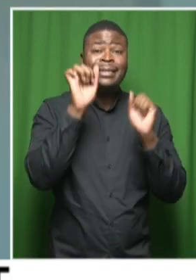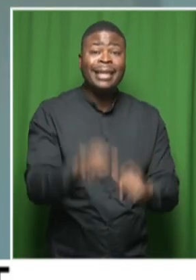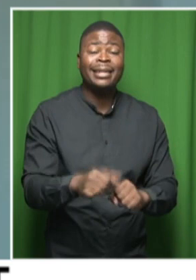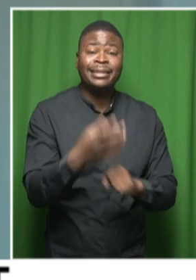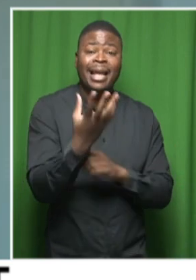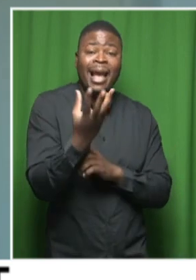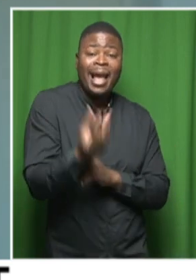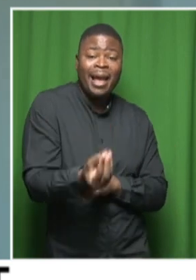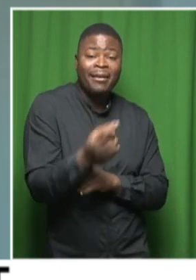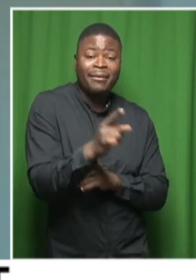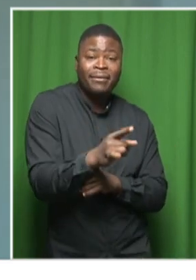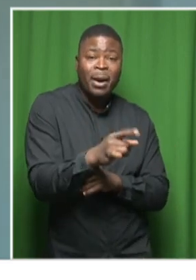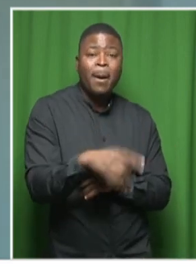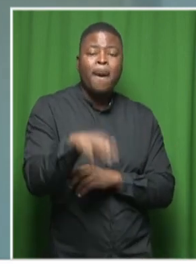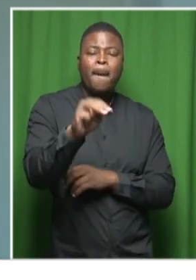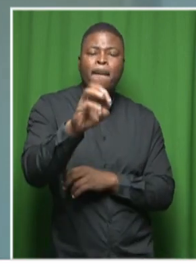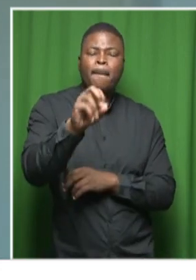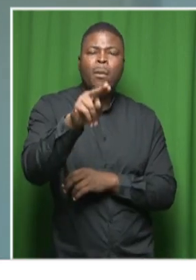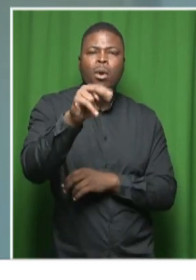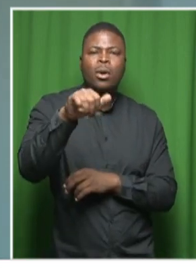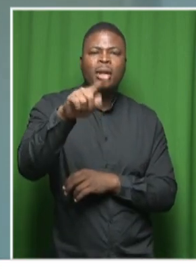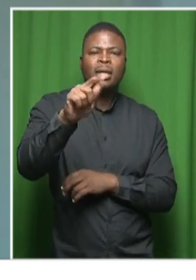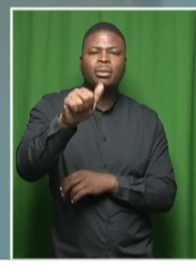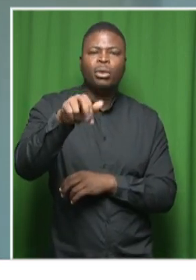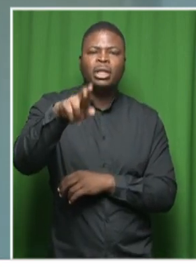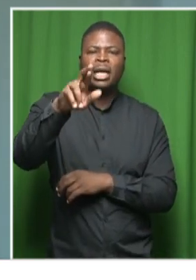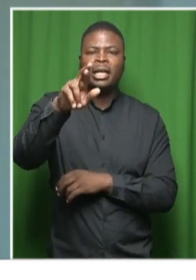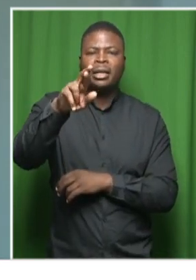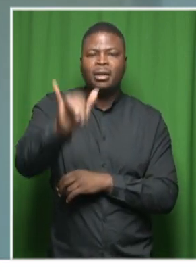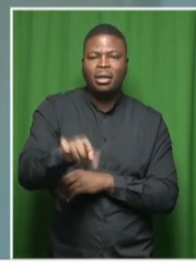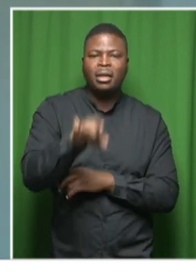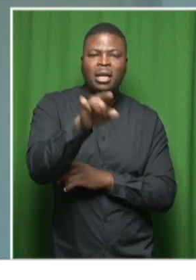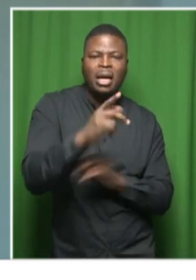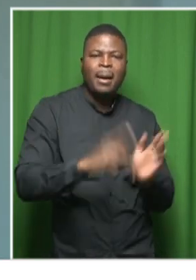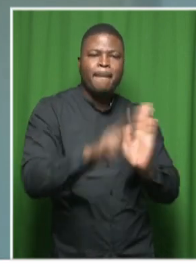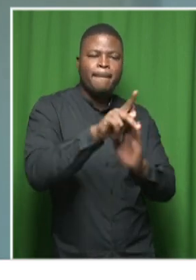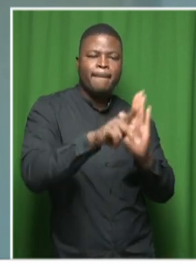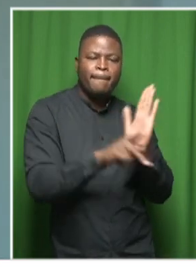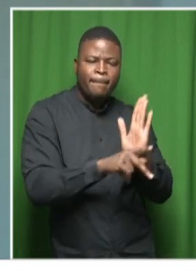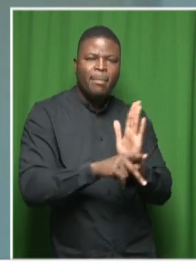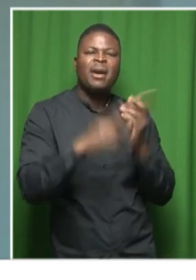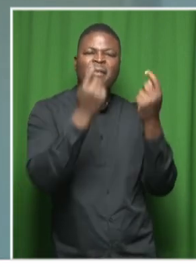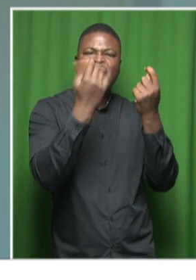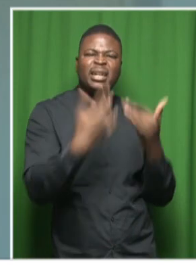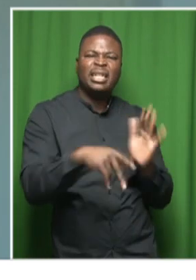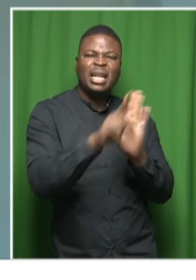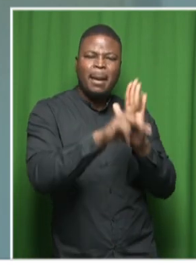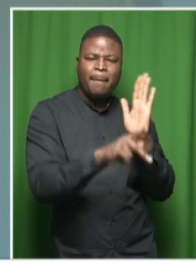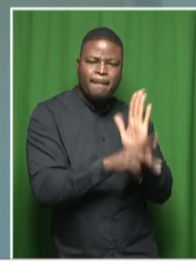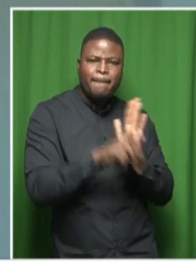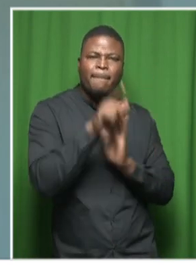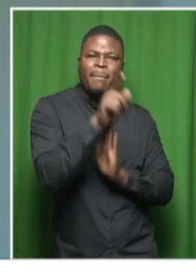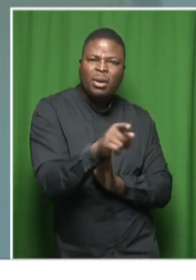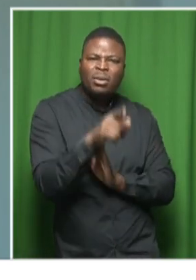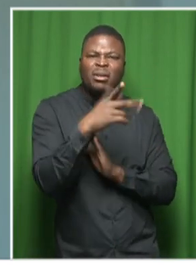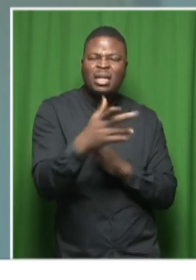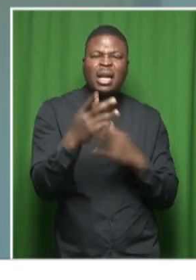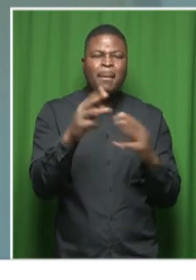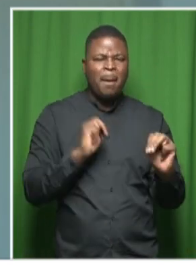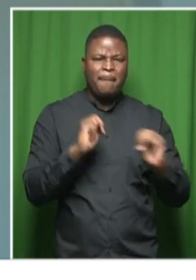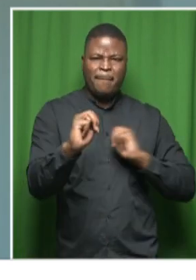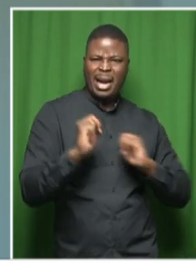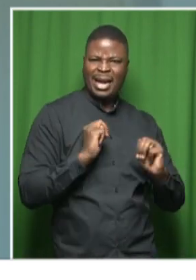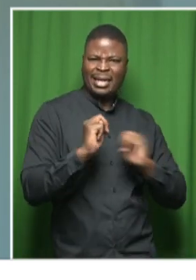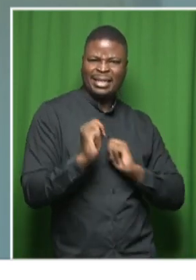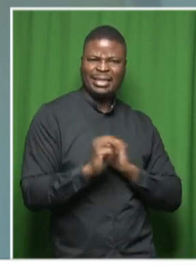actually monetary policy requires what we call mixed monetary policy instrument for you to manage any